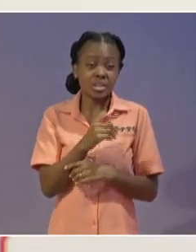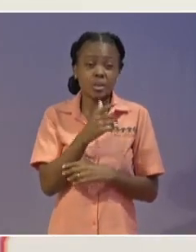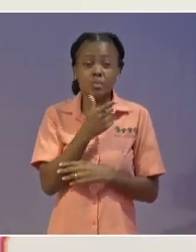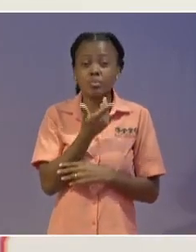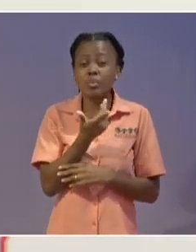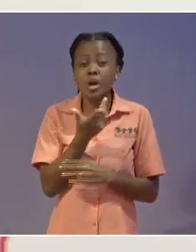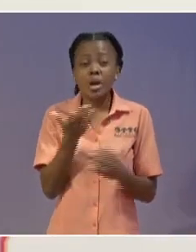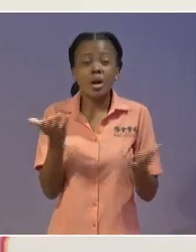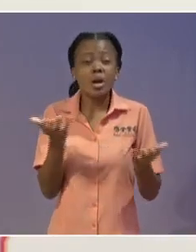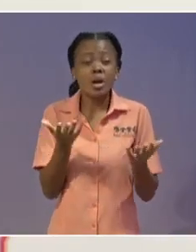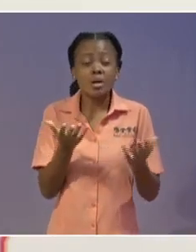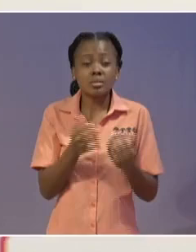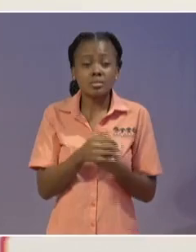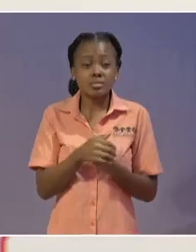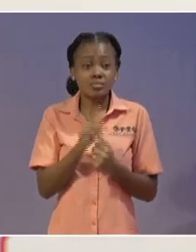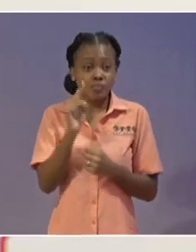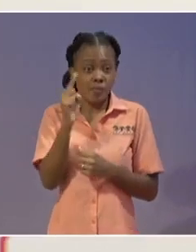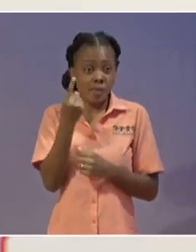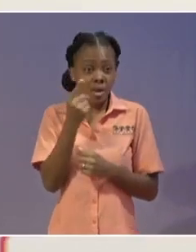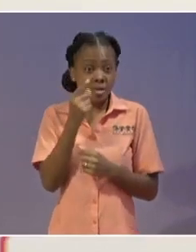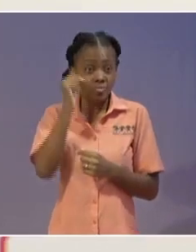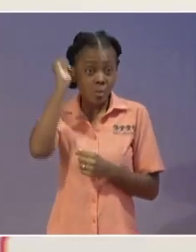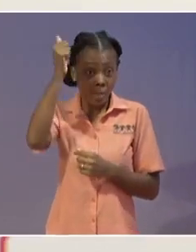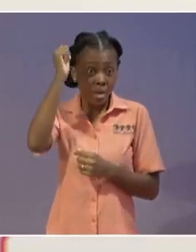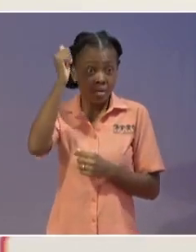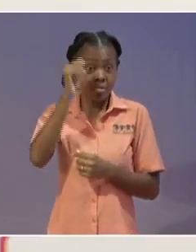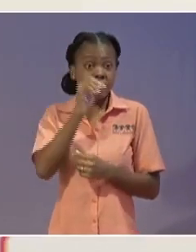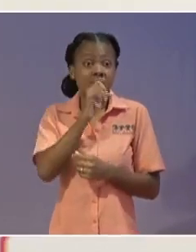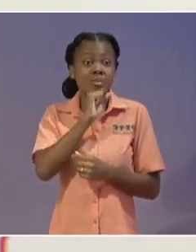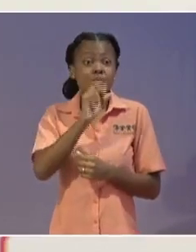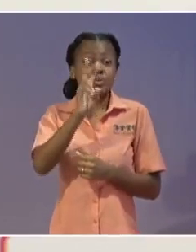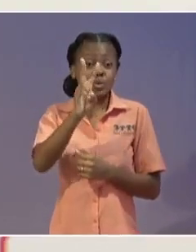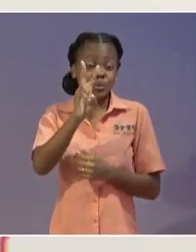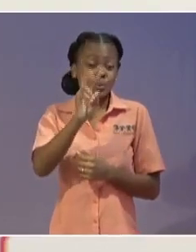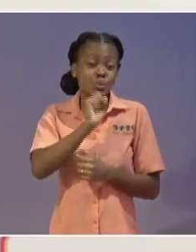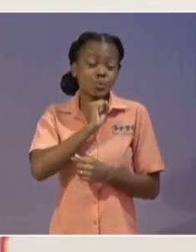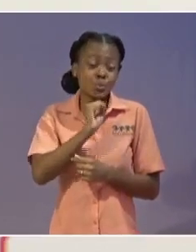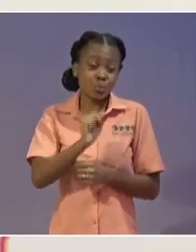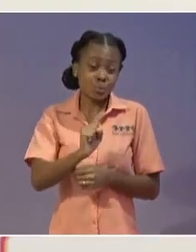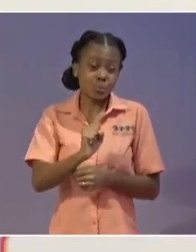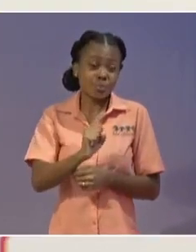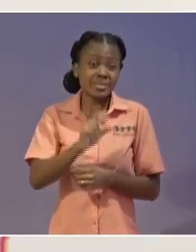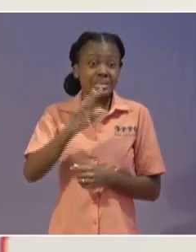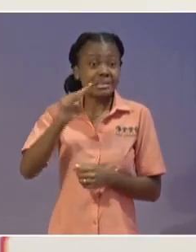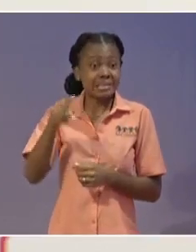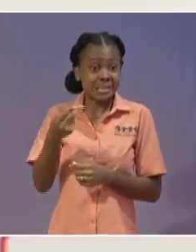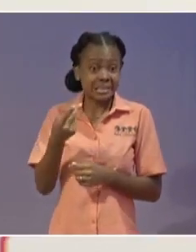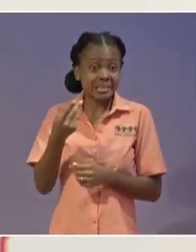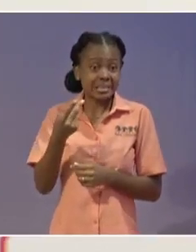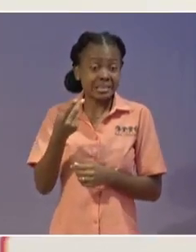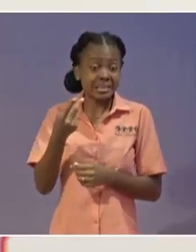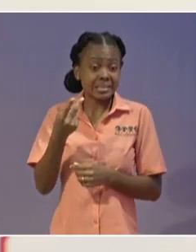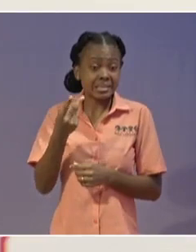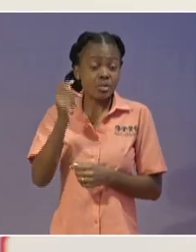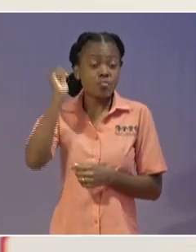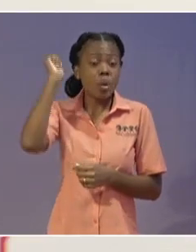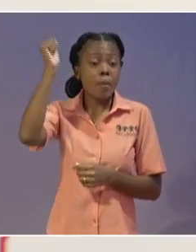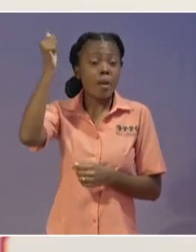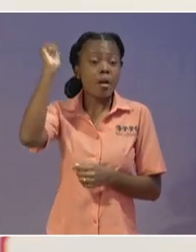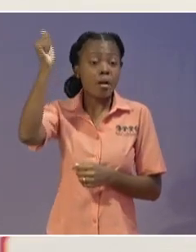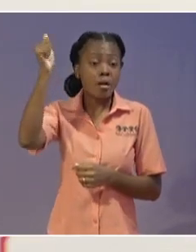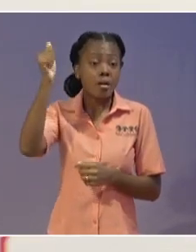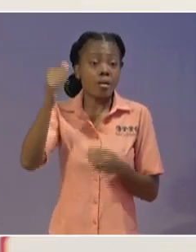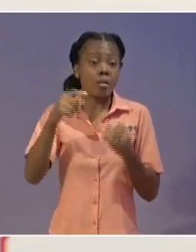1, the first one in Arima. We have a 2-year-old. Our second one in Arima General Hospital is